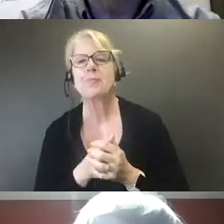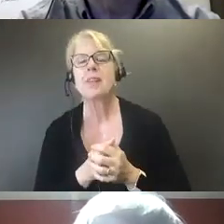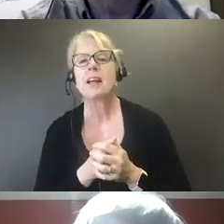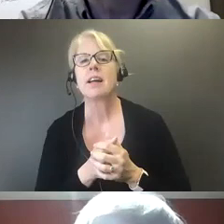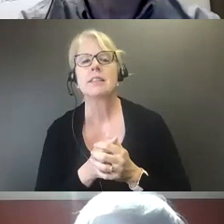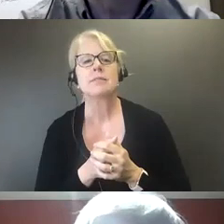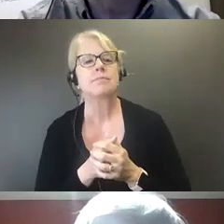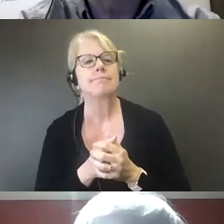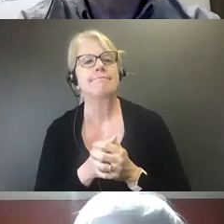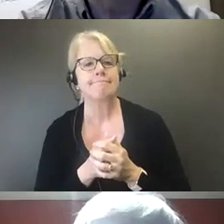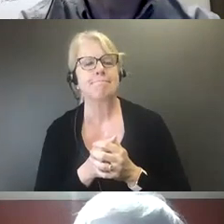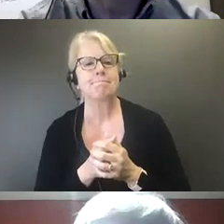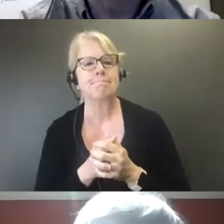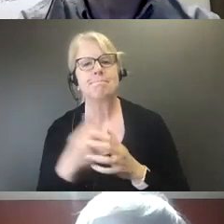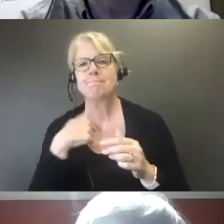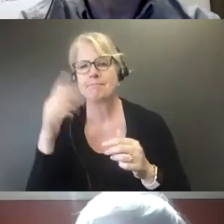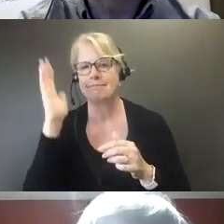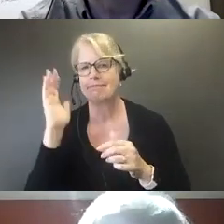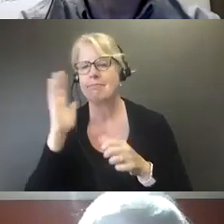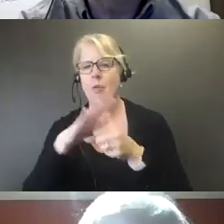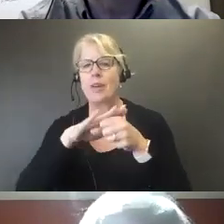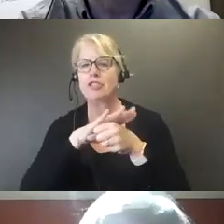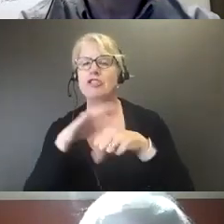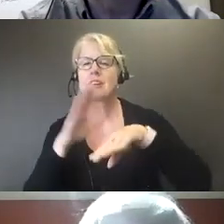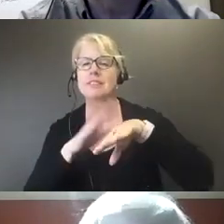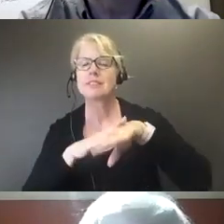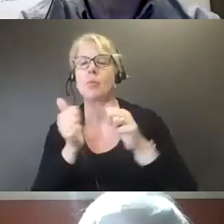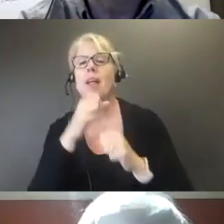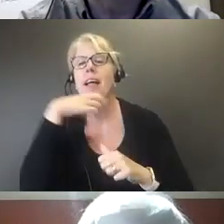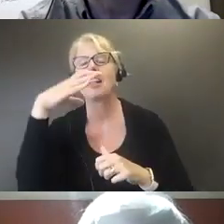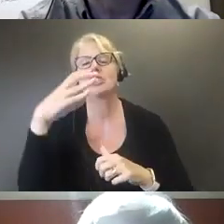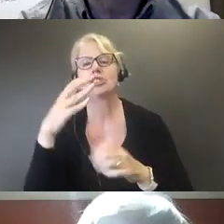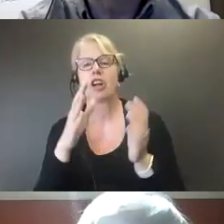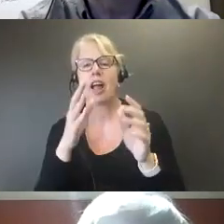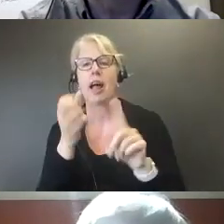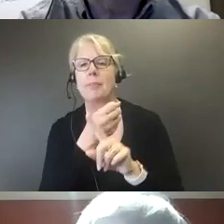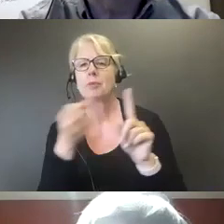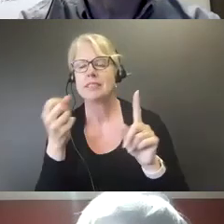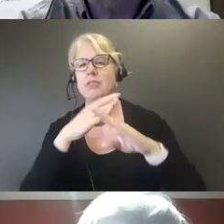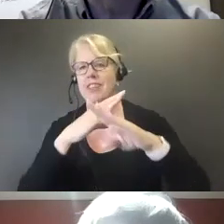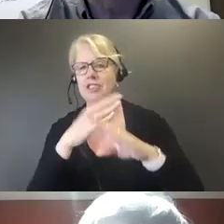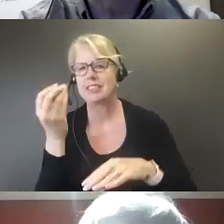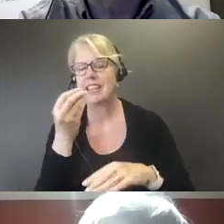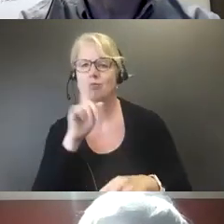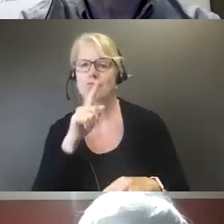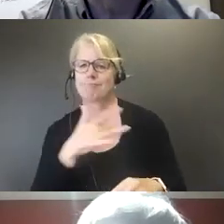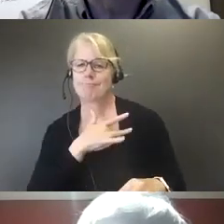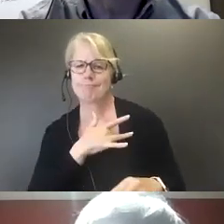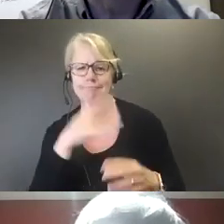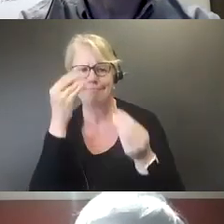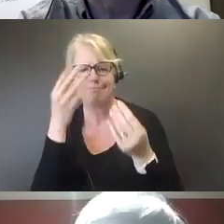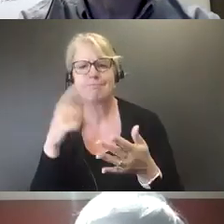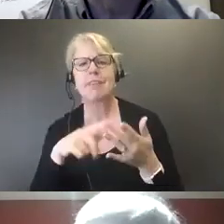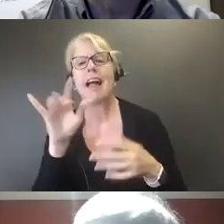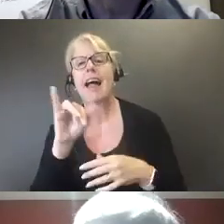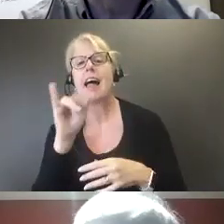I was previously a regional consultant with Elder Abuse Prevention Ontario, and this work is near and dear to my heart, as is the Lonely No